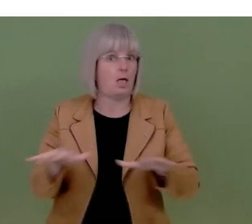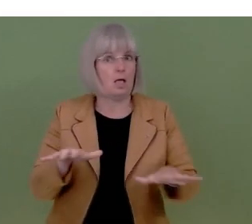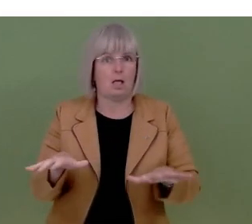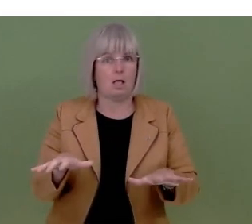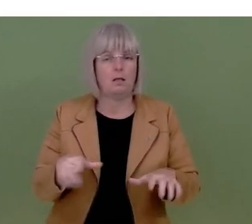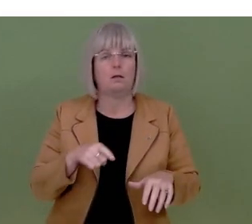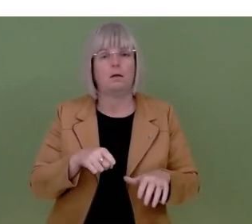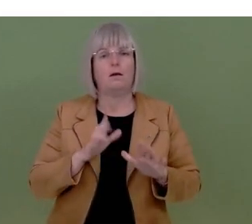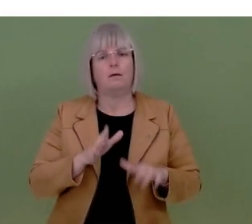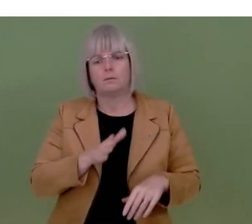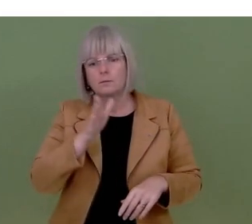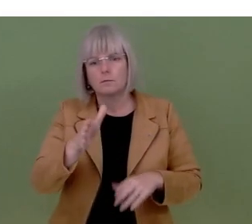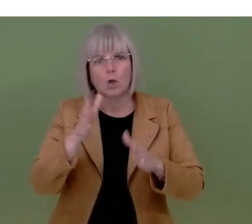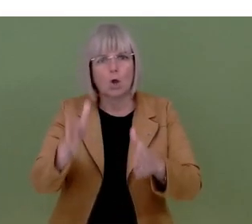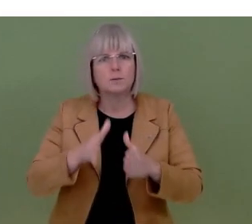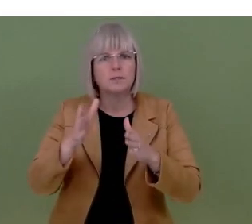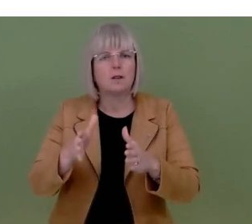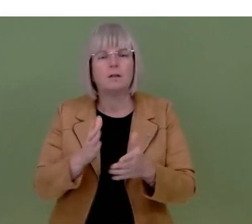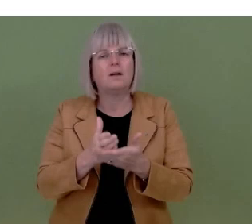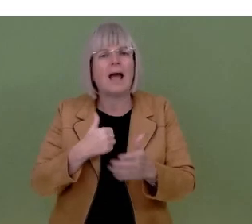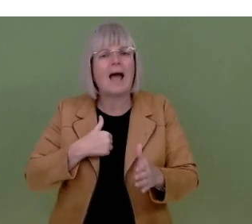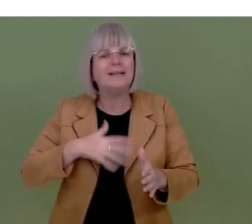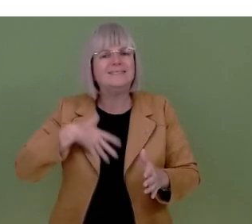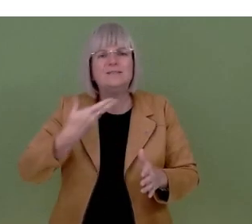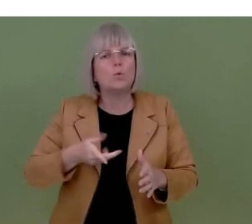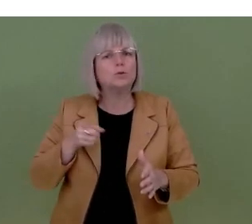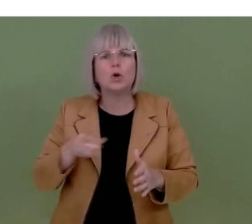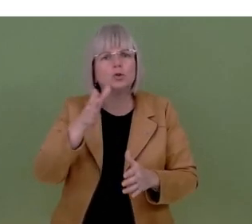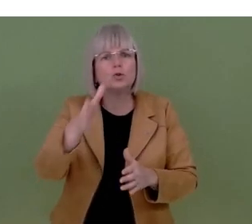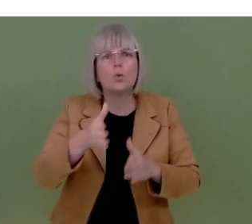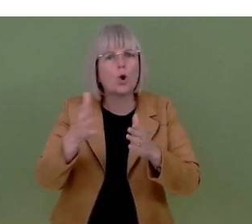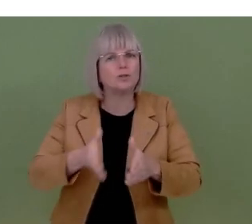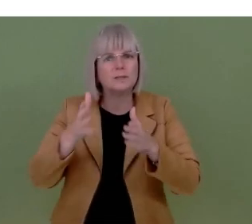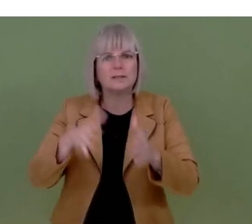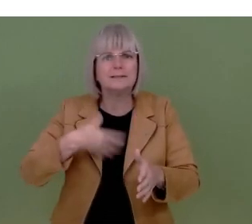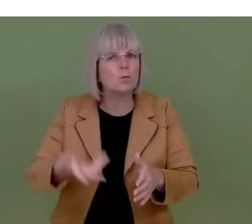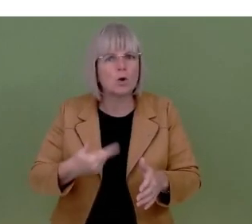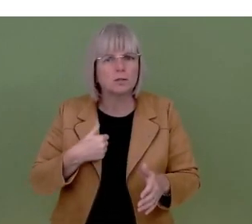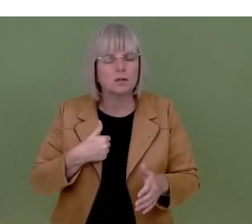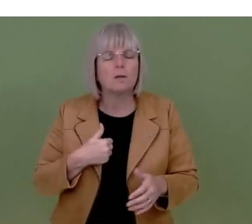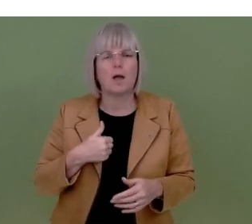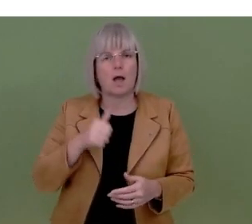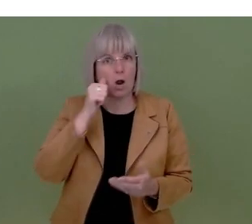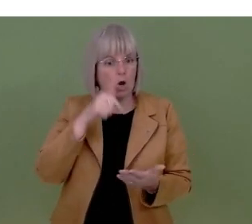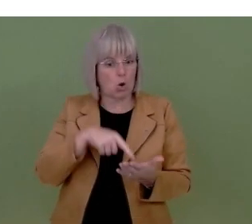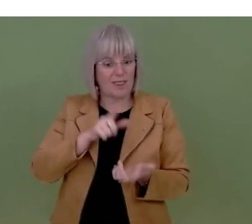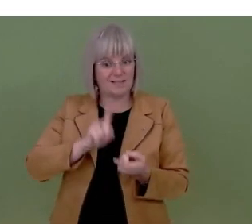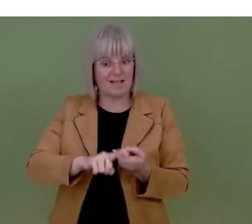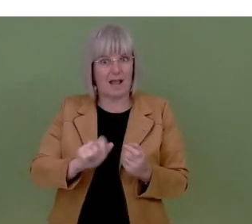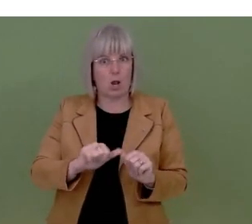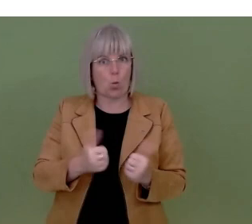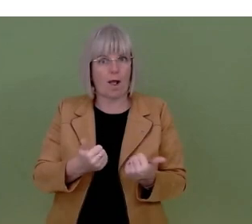something obviously I didn't want Alison to go into hospital, but knowing that this staying well plan had been produced, which